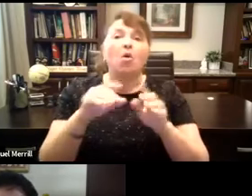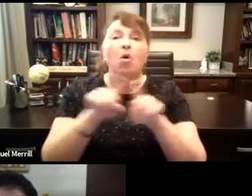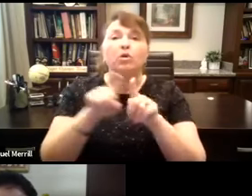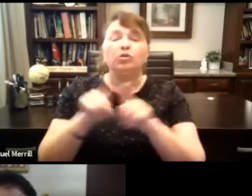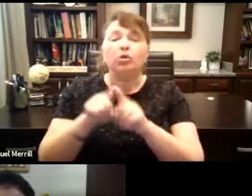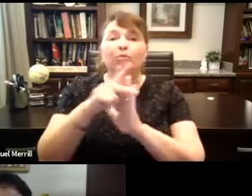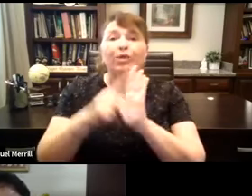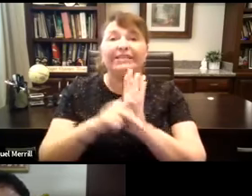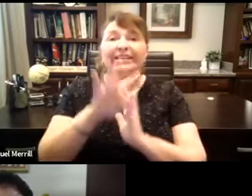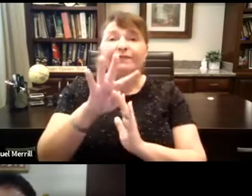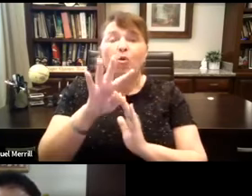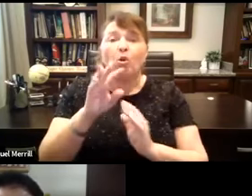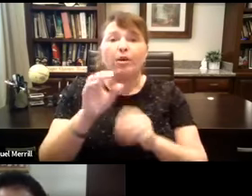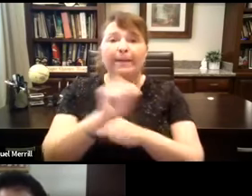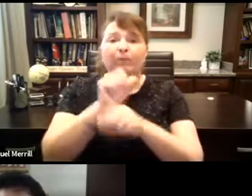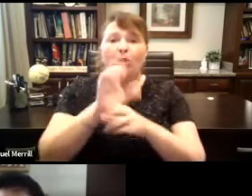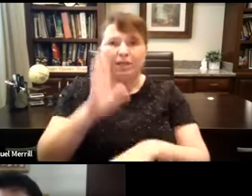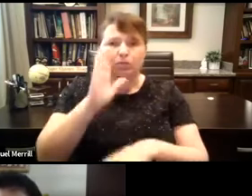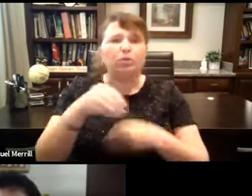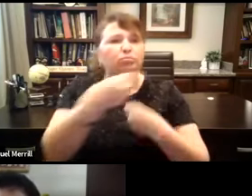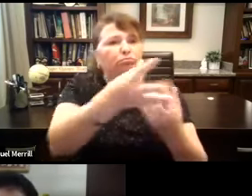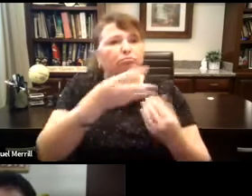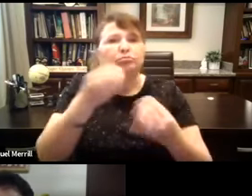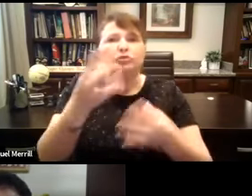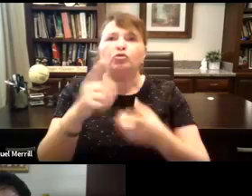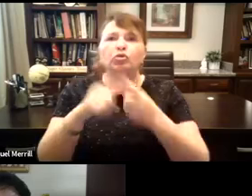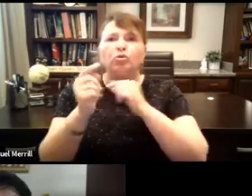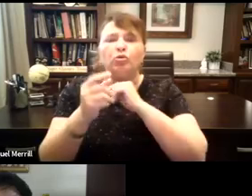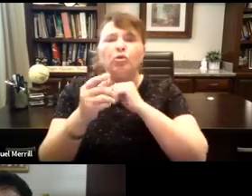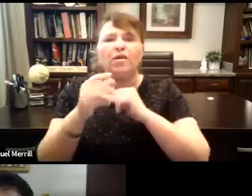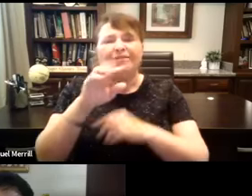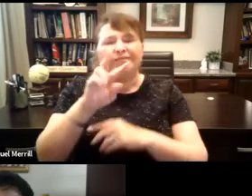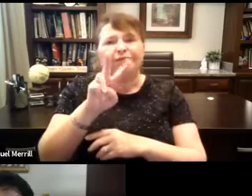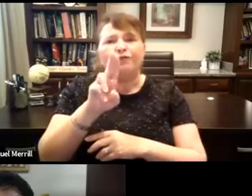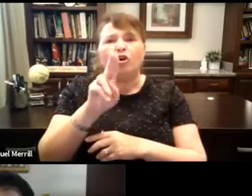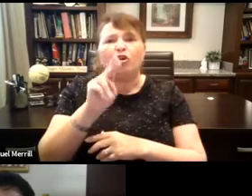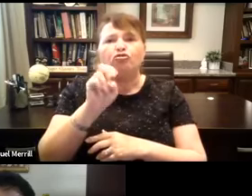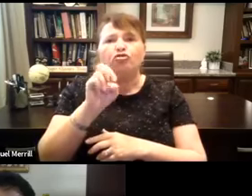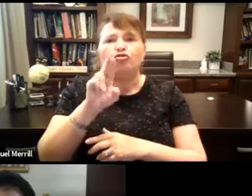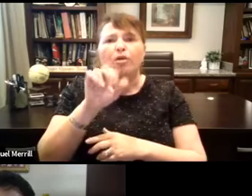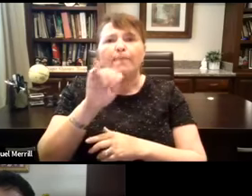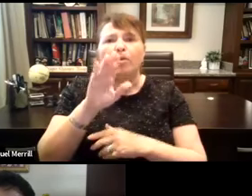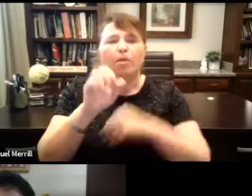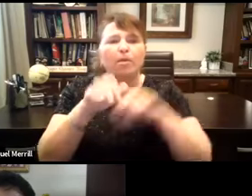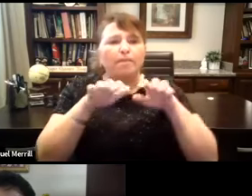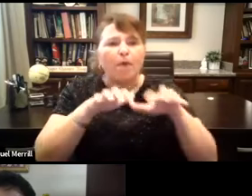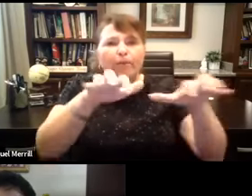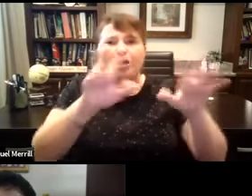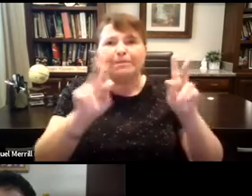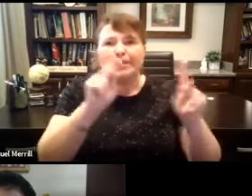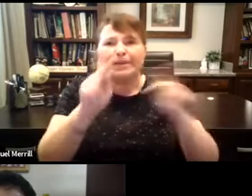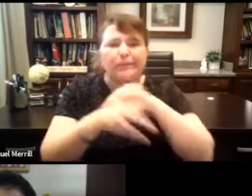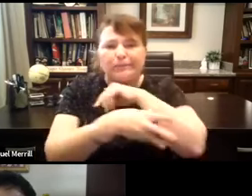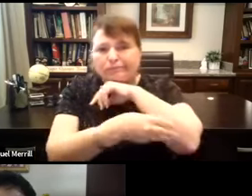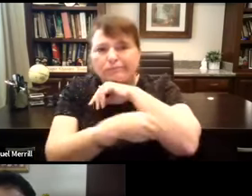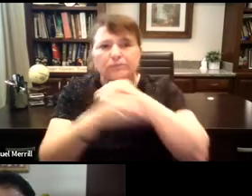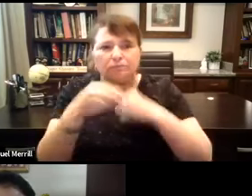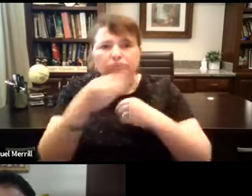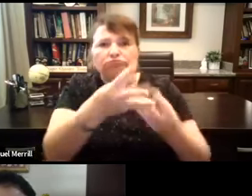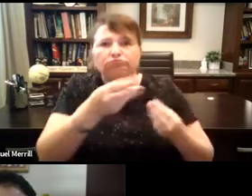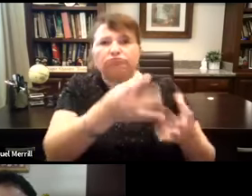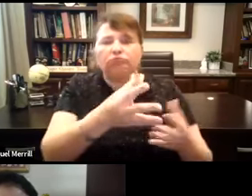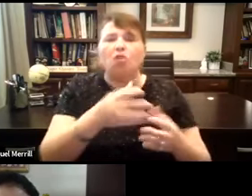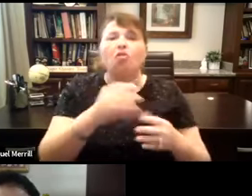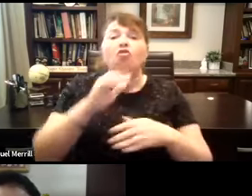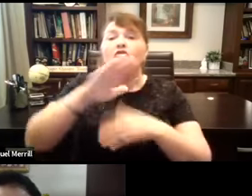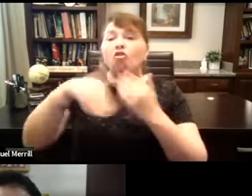distributing food bags to vulnerable populations this week in McAllen and Edinburgh. All employees will be in